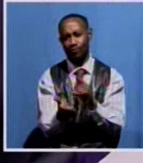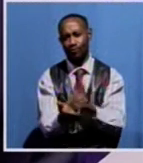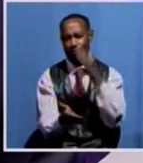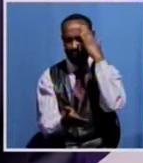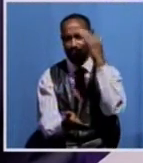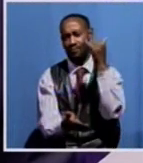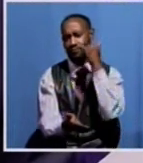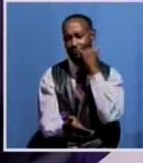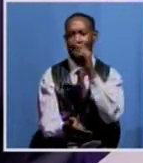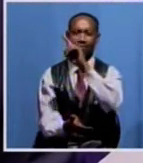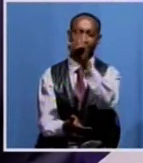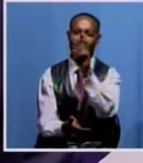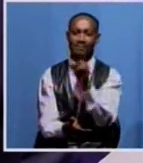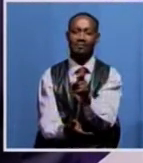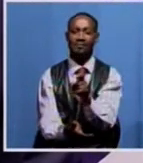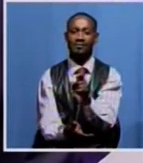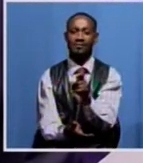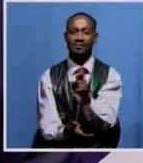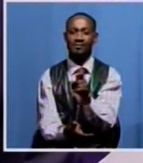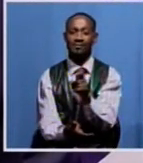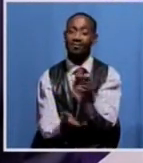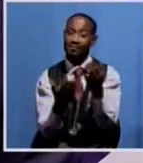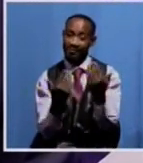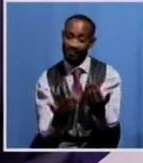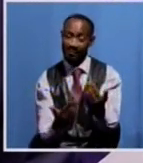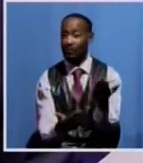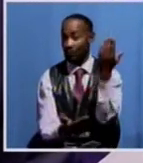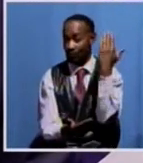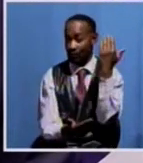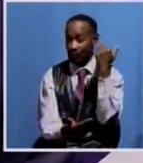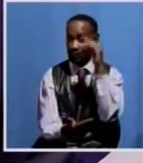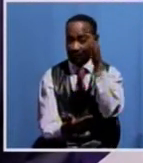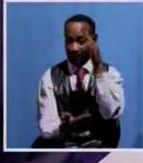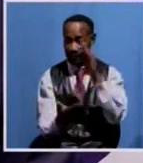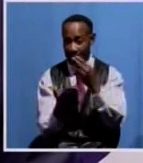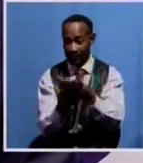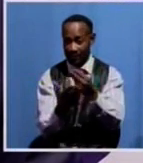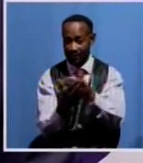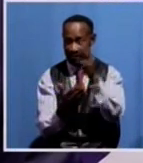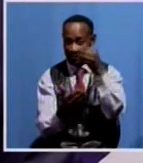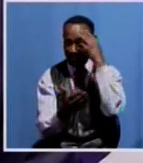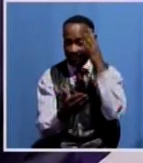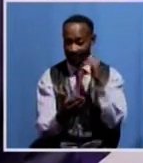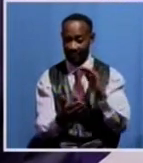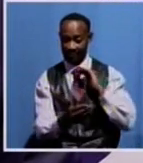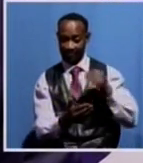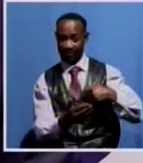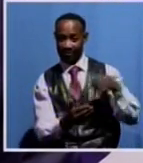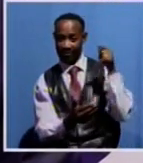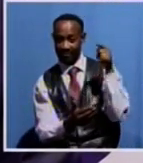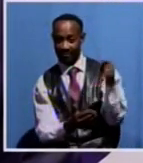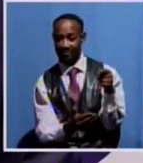Manakato had, I think, somewhere around 400 million to disperse. Now, if you have a debt